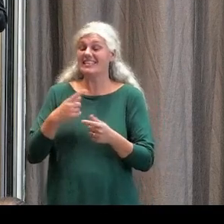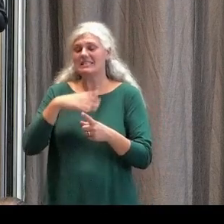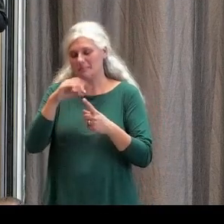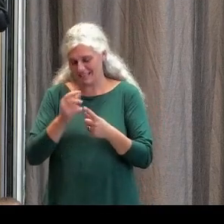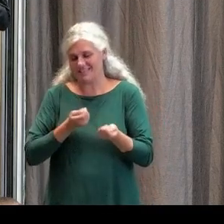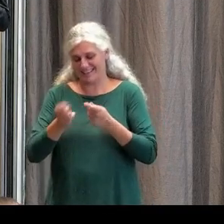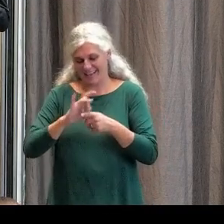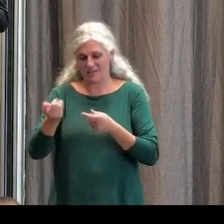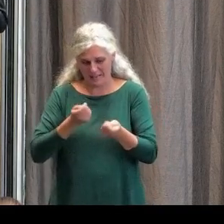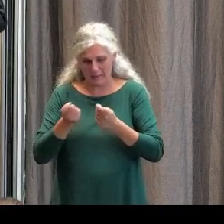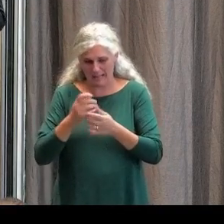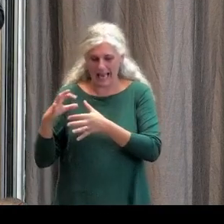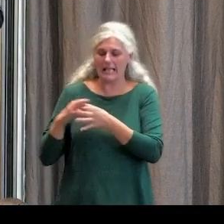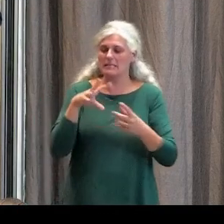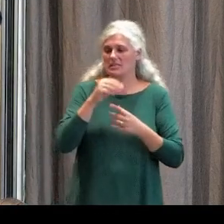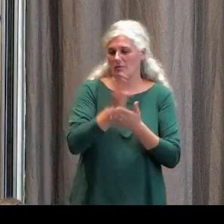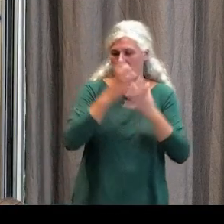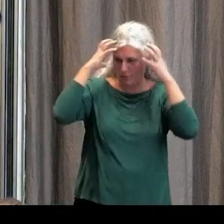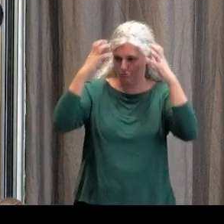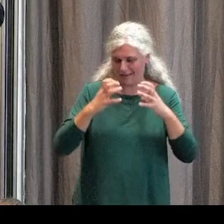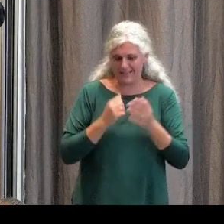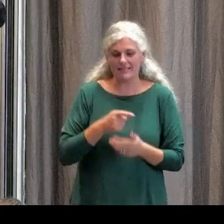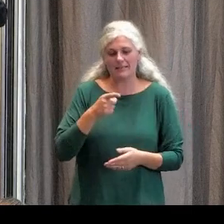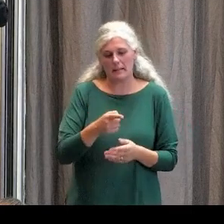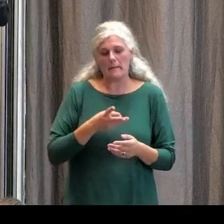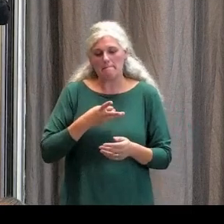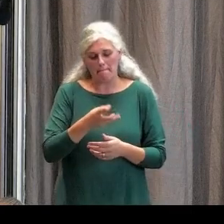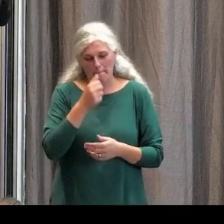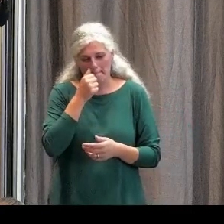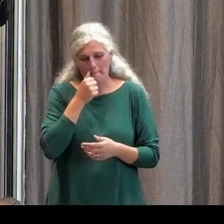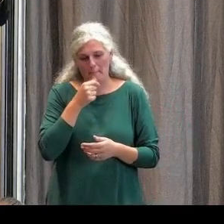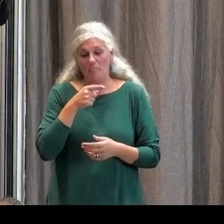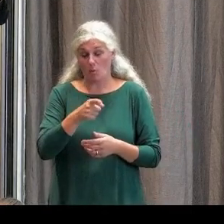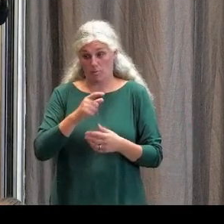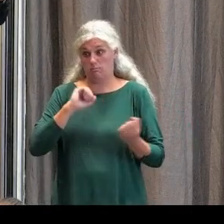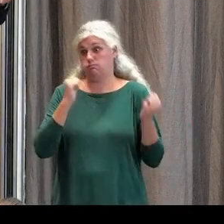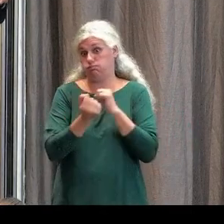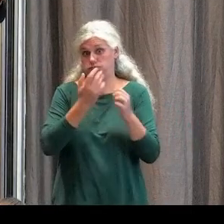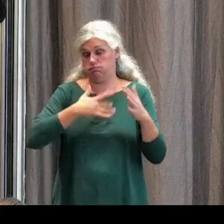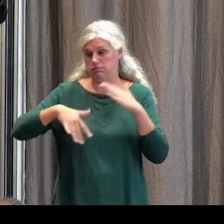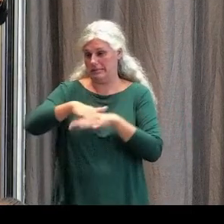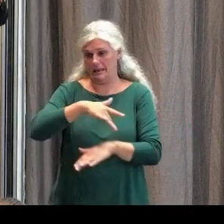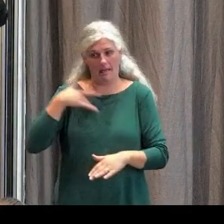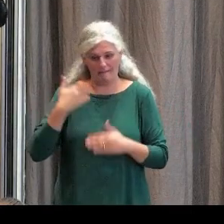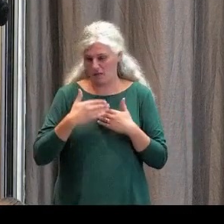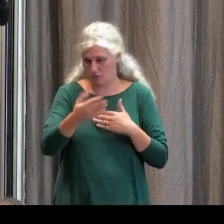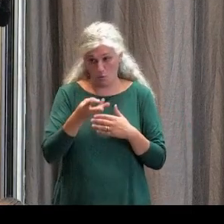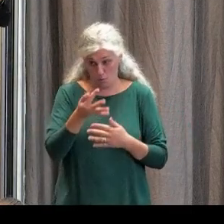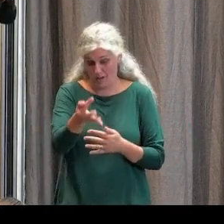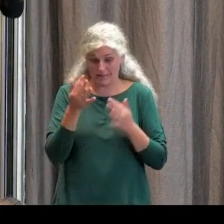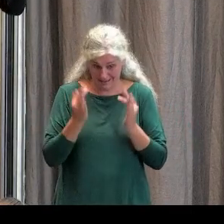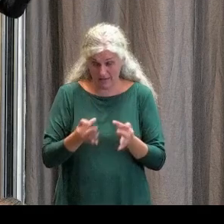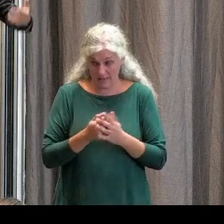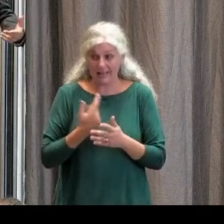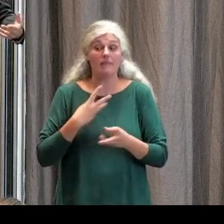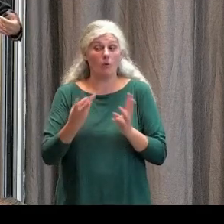cells. This is going to be game-changing for people in the future if this works